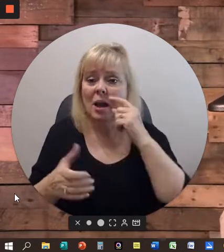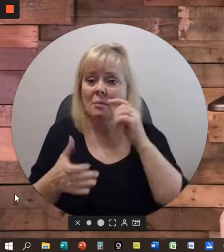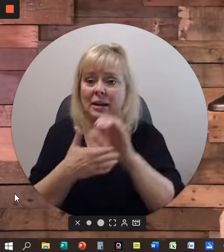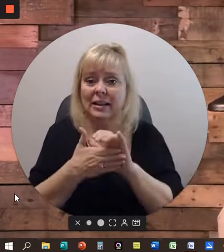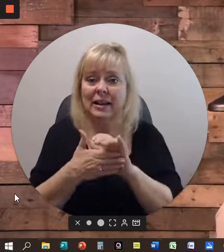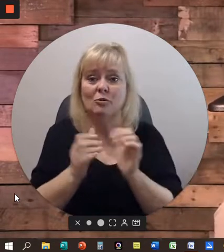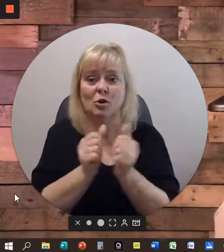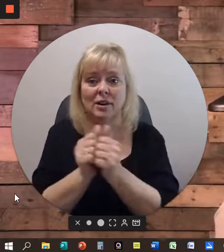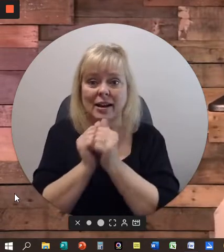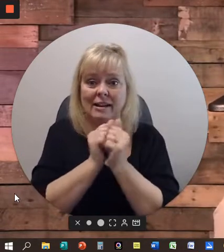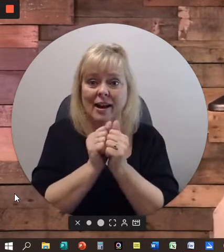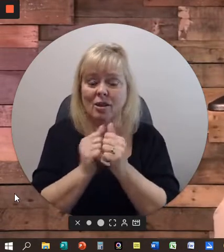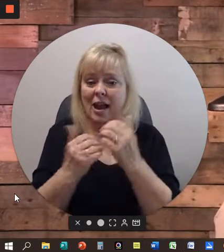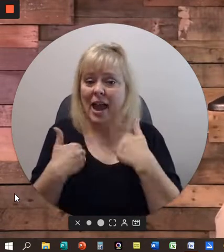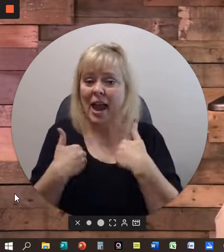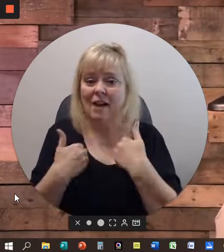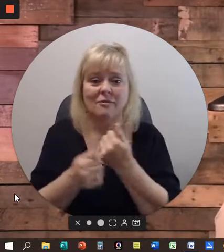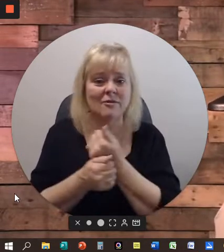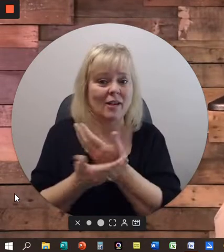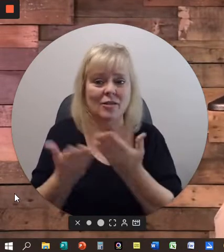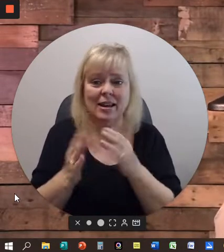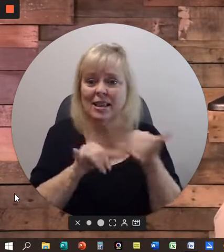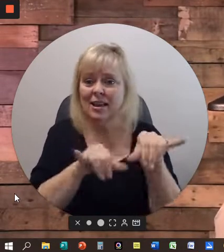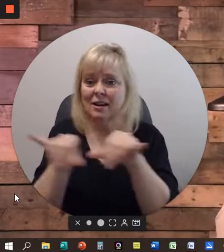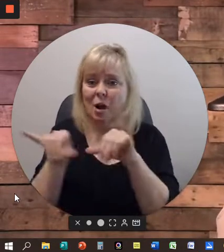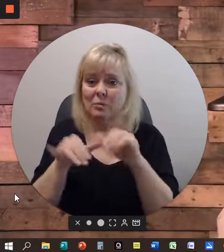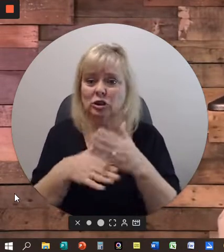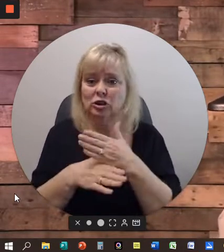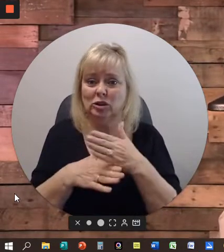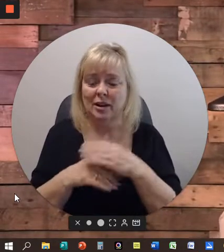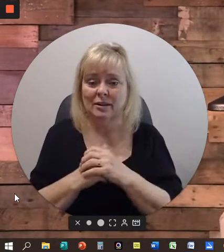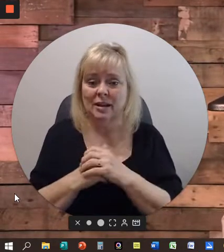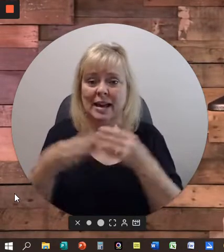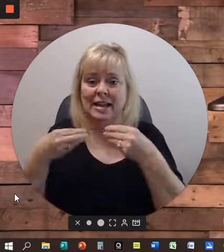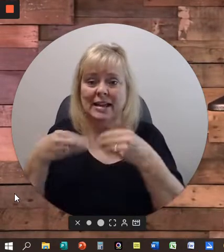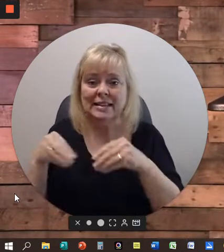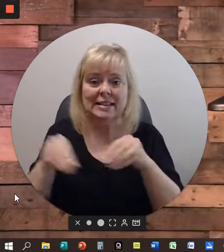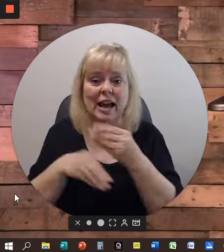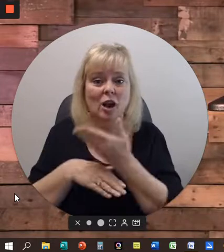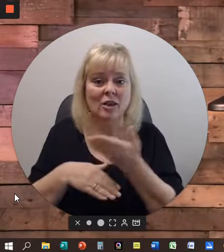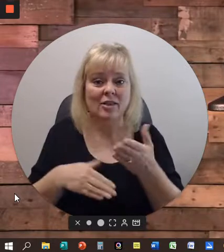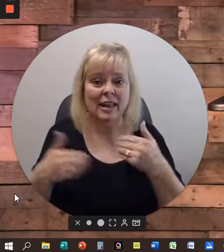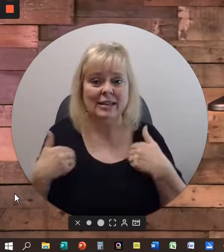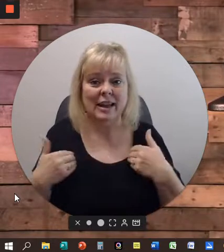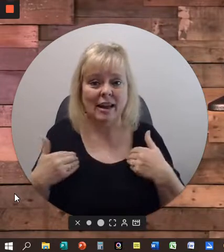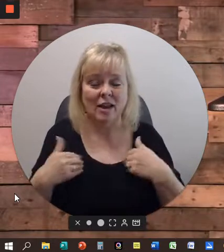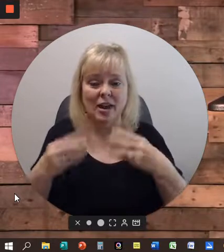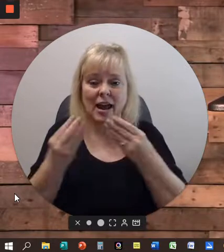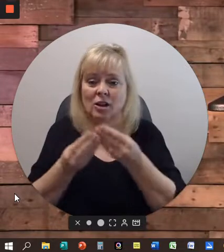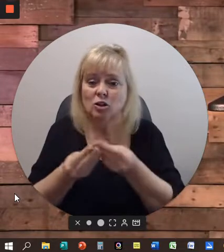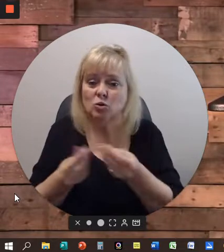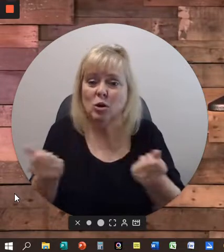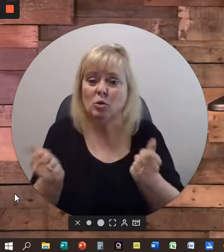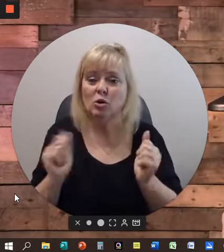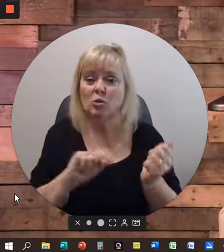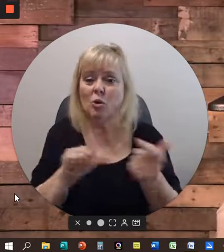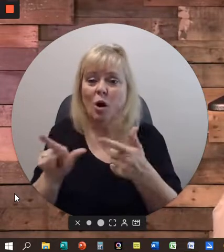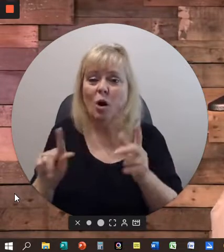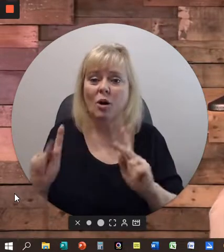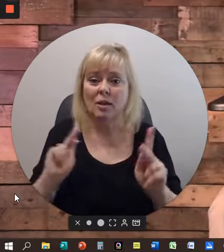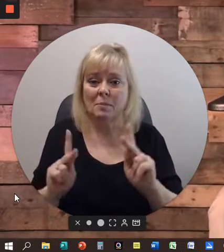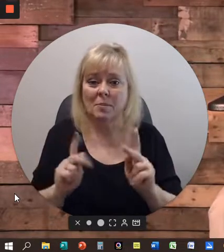things in common. They would sell their possessions and goods and distribute the proceeds to all as any had